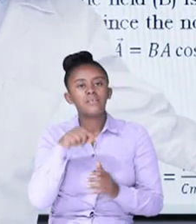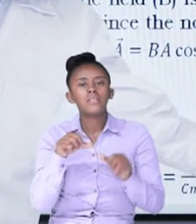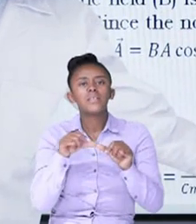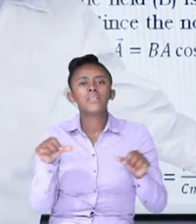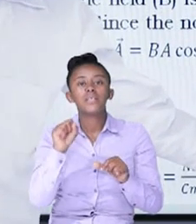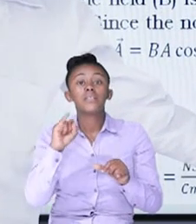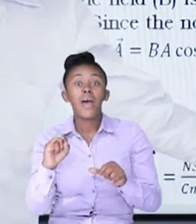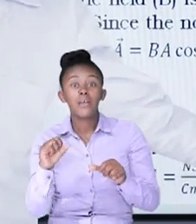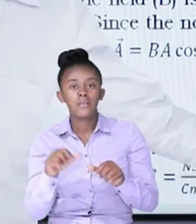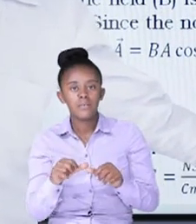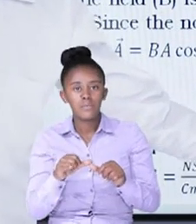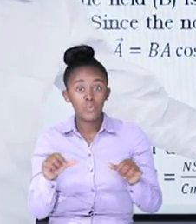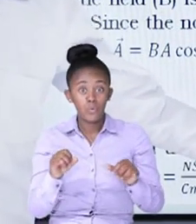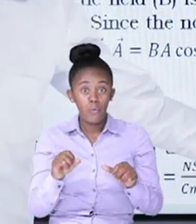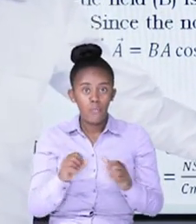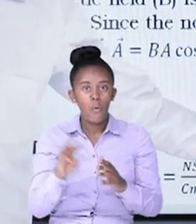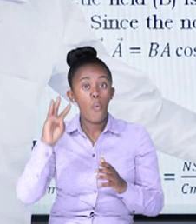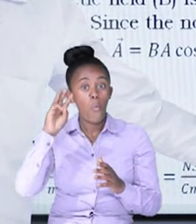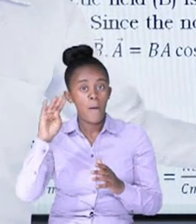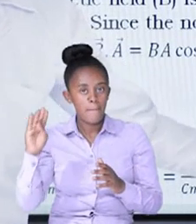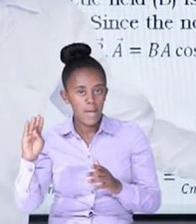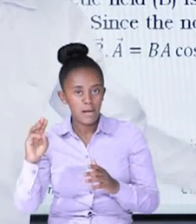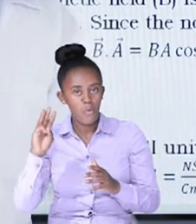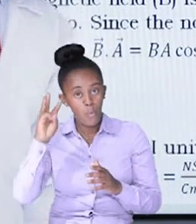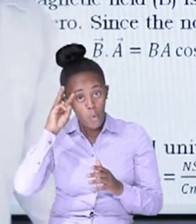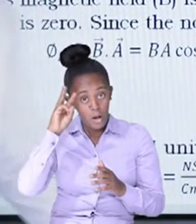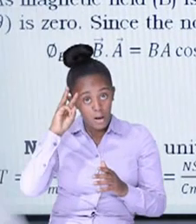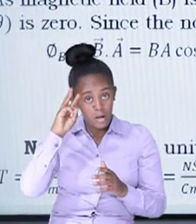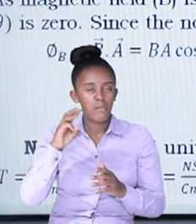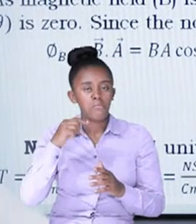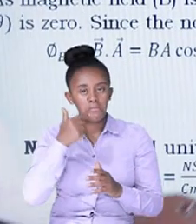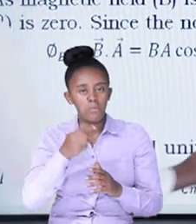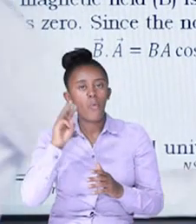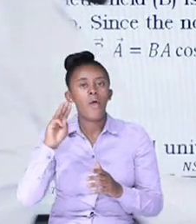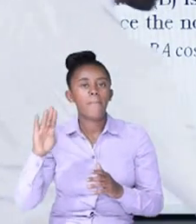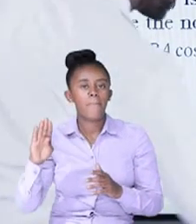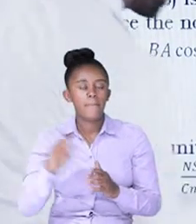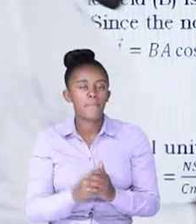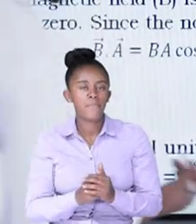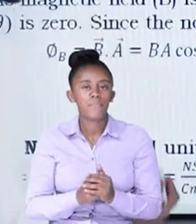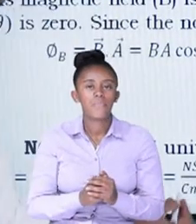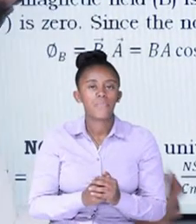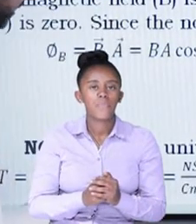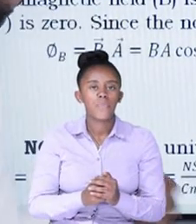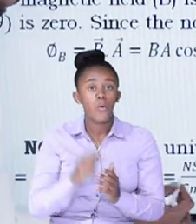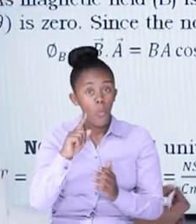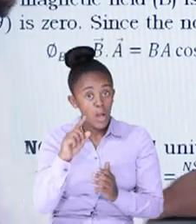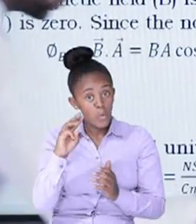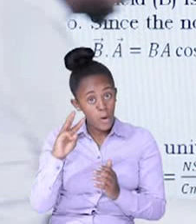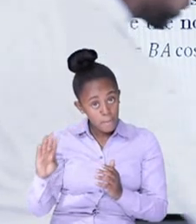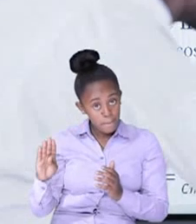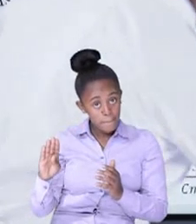is Weber, actually in honor of William Edward Weber. Okay, so 1 Weber can be